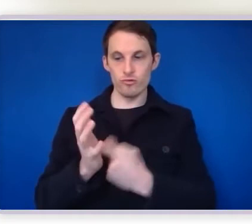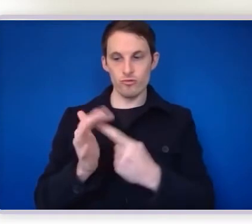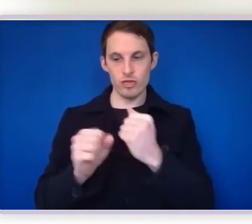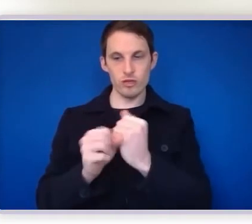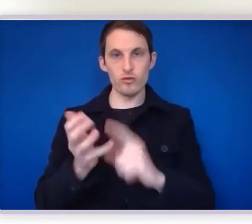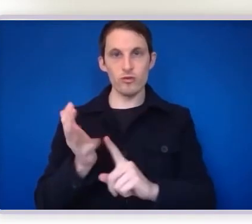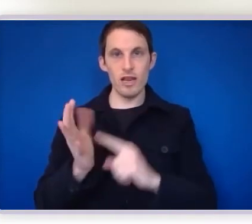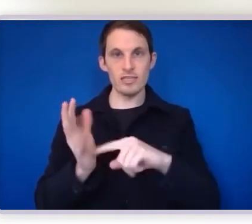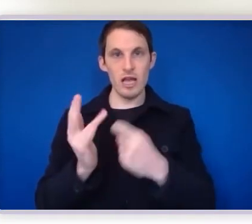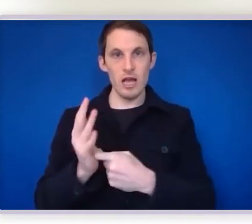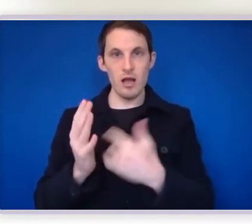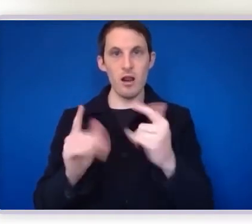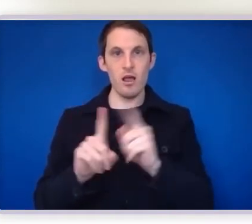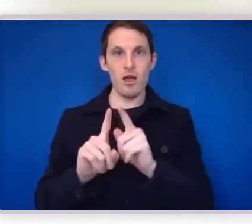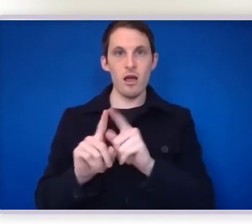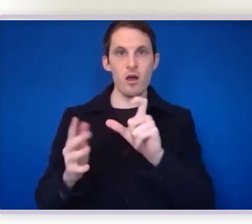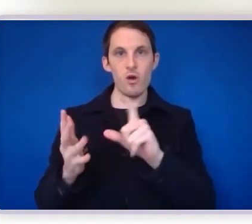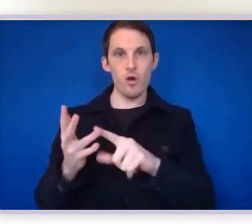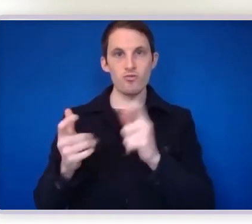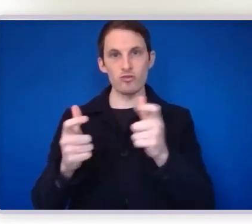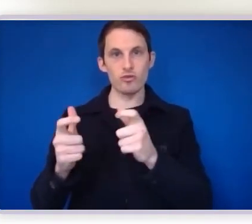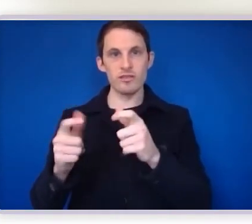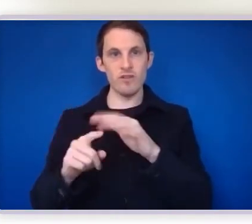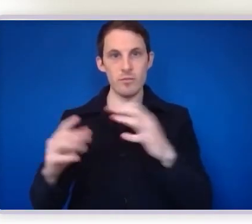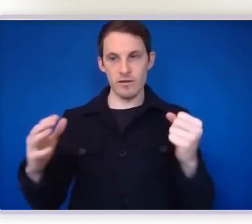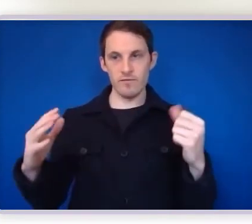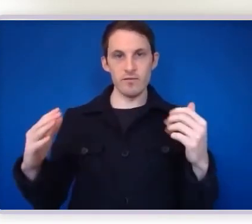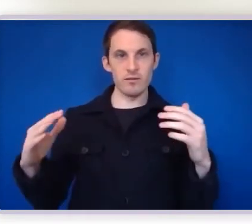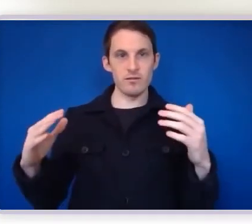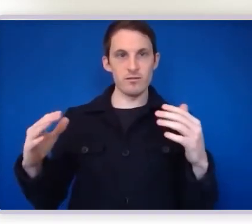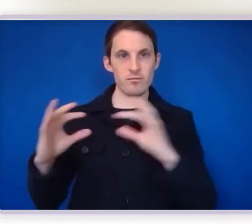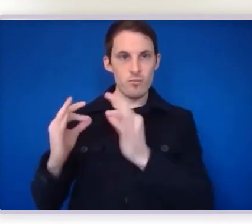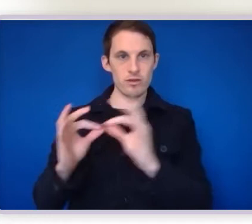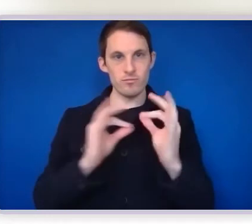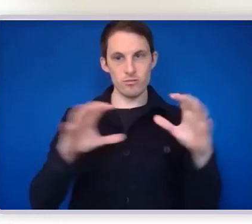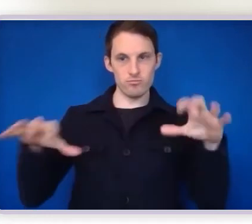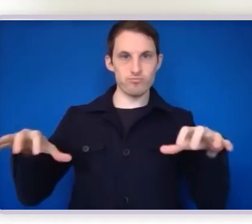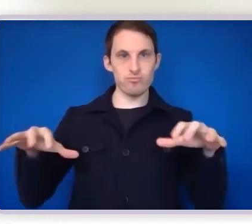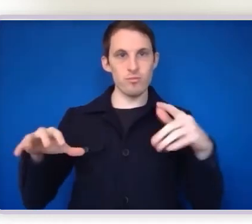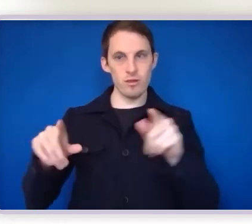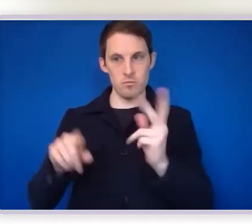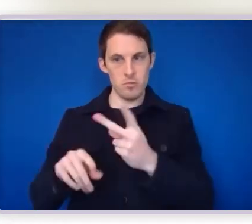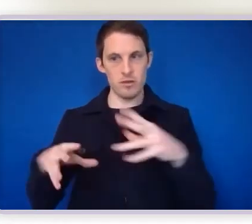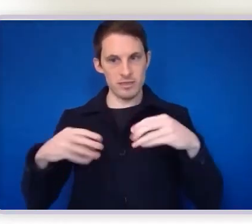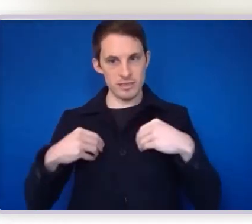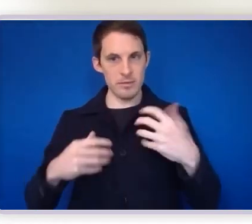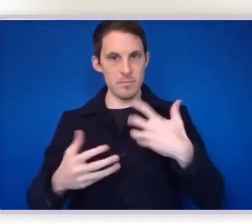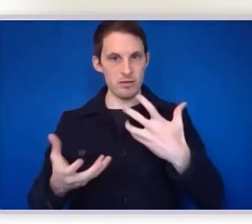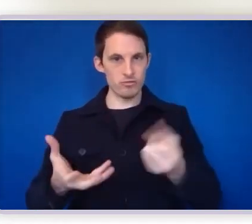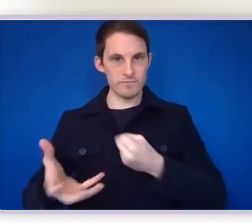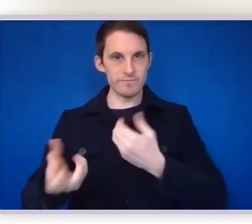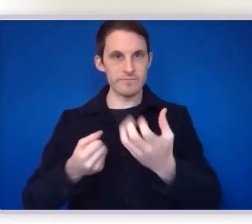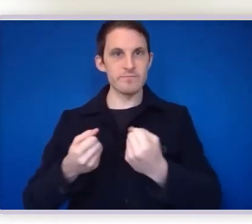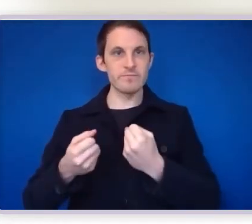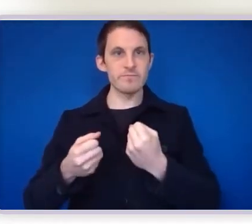co-regulatory environment, but what we mean is there are other complaints-taking bodies in this sector, and